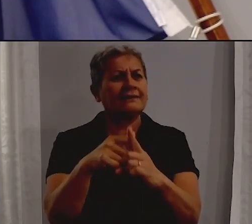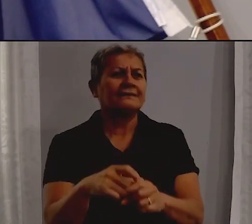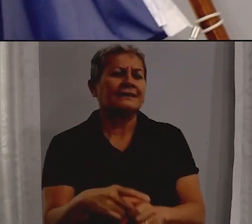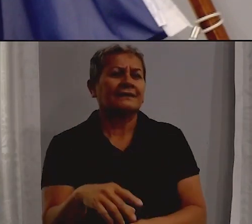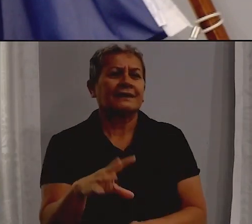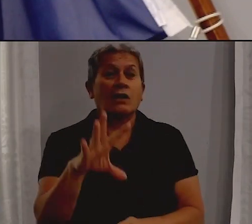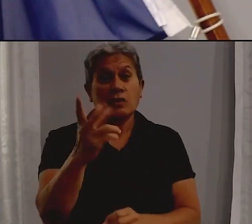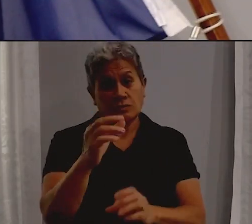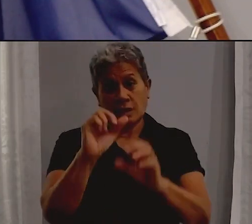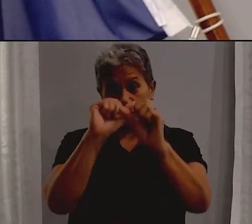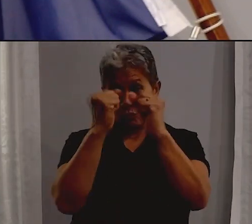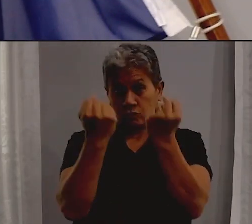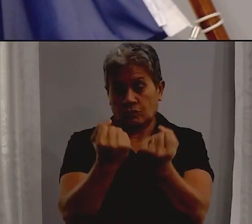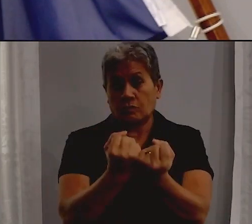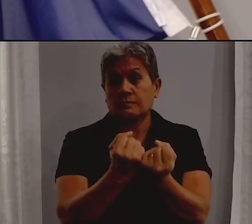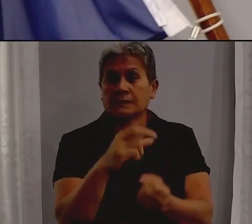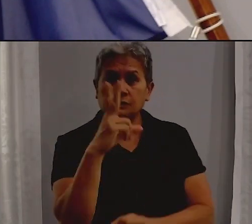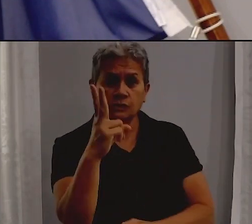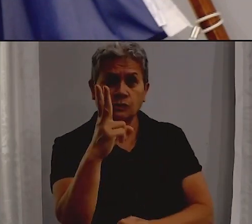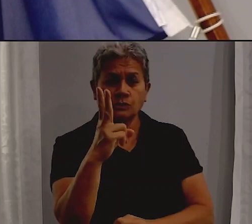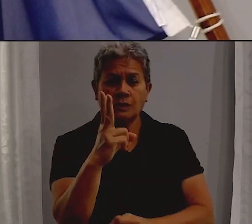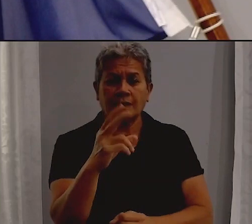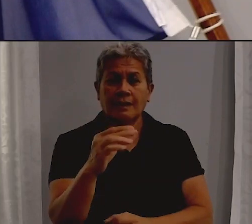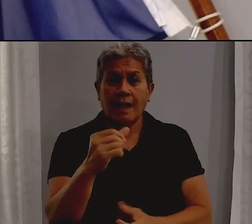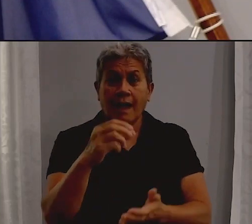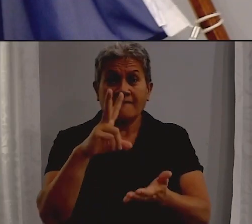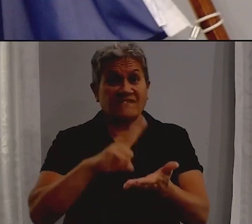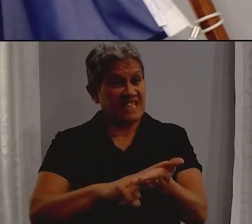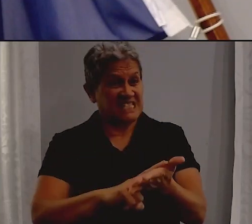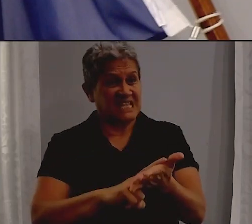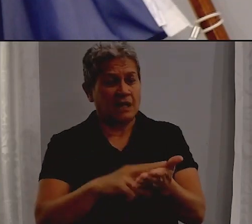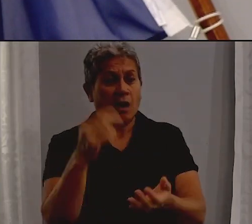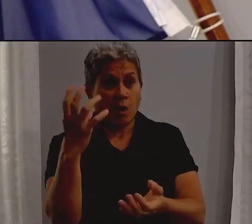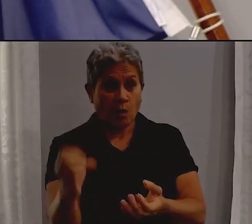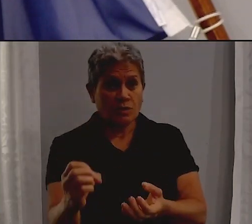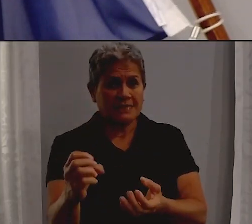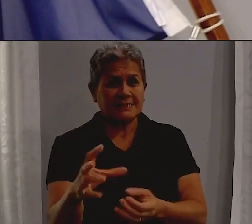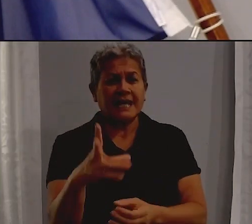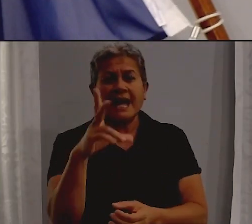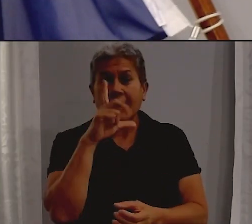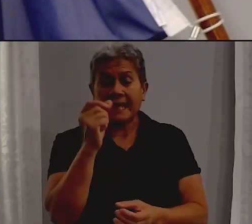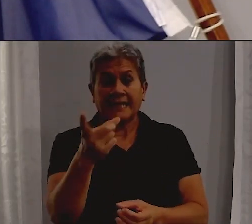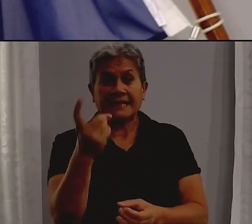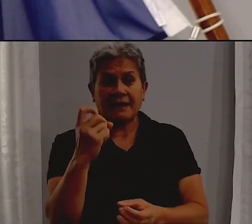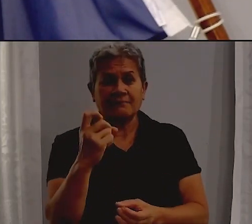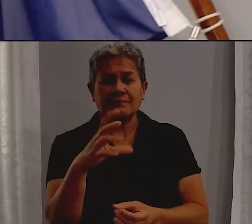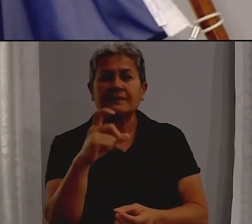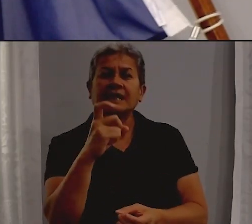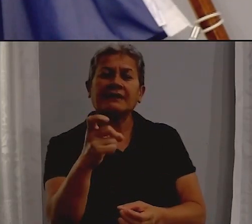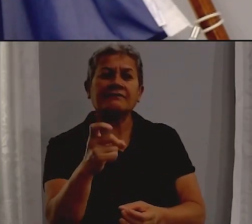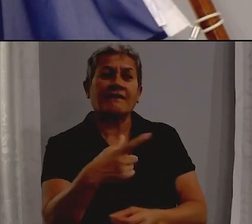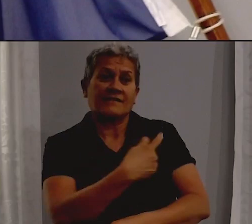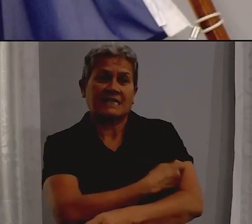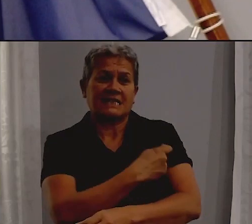holders for work or residence, may enter the country if they are vaccinated. There are 2 exceptions to the vaccination